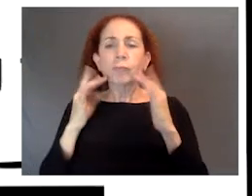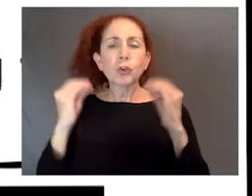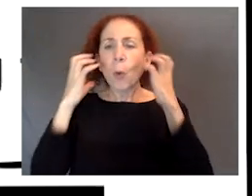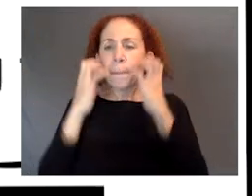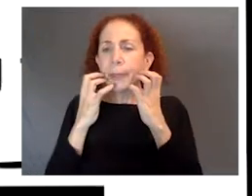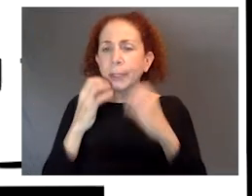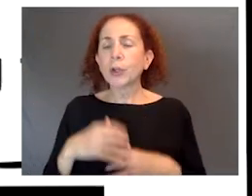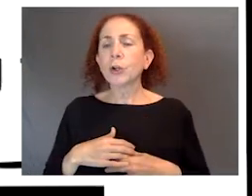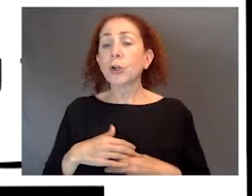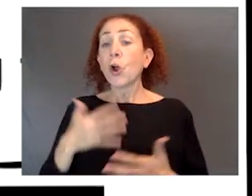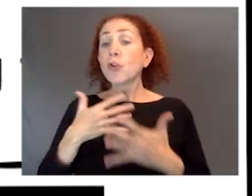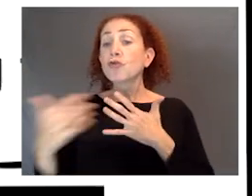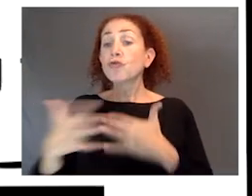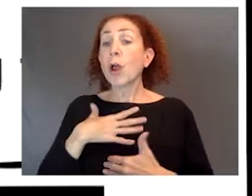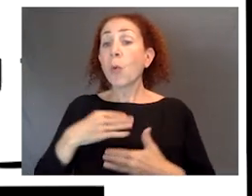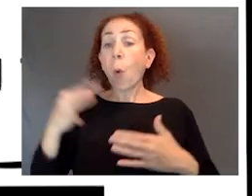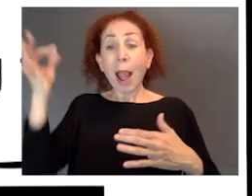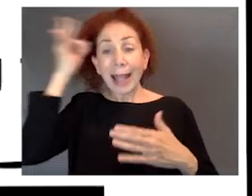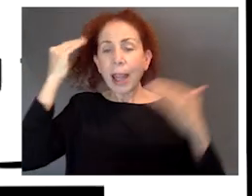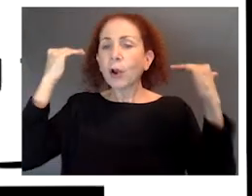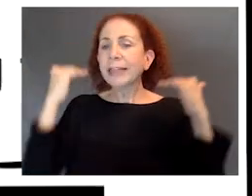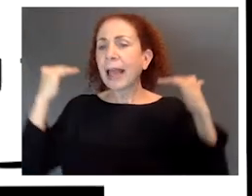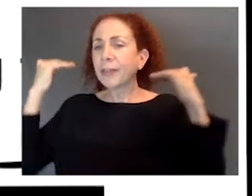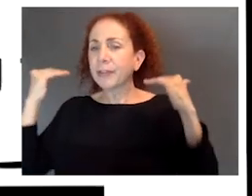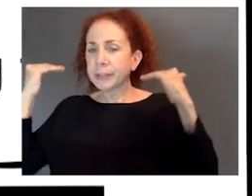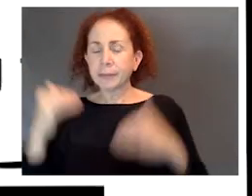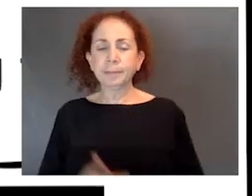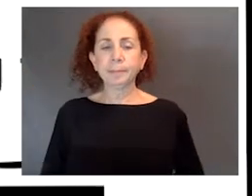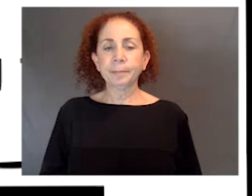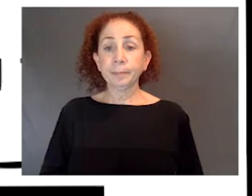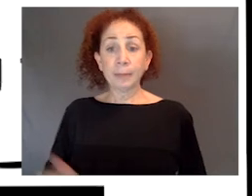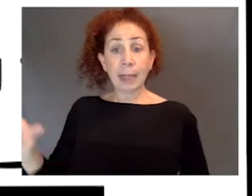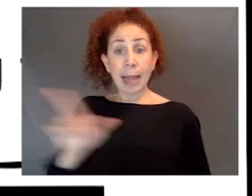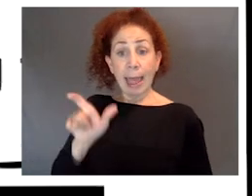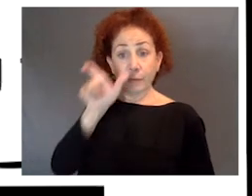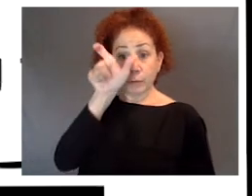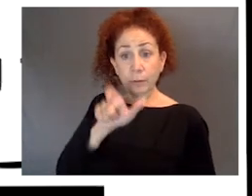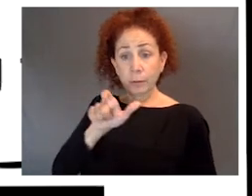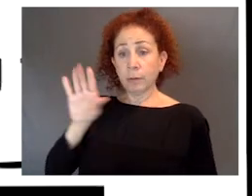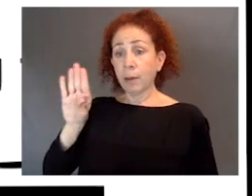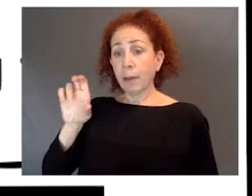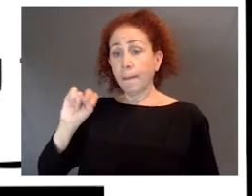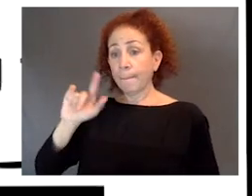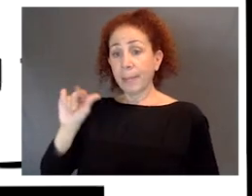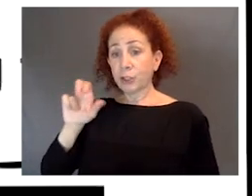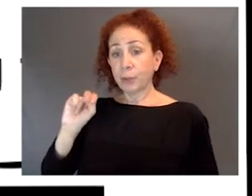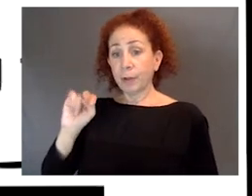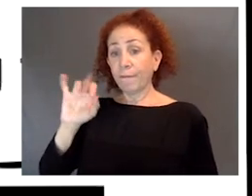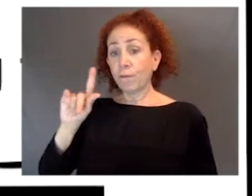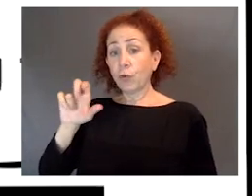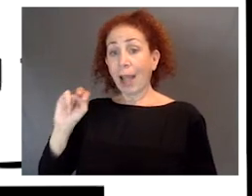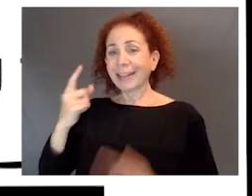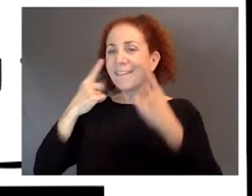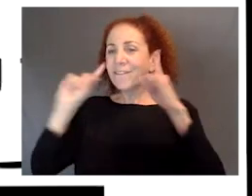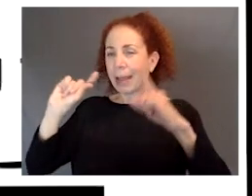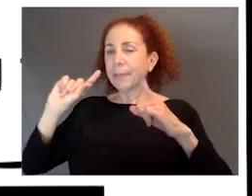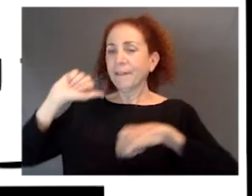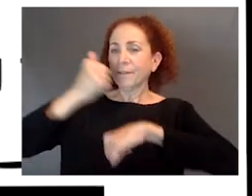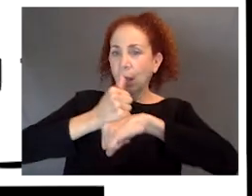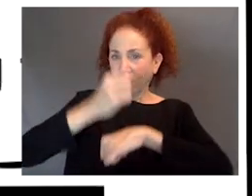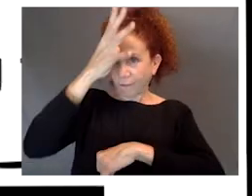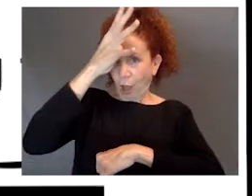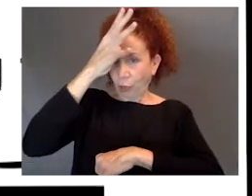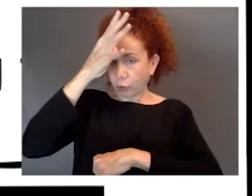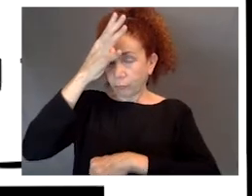faces and various lengths of gray-white hair. On the left, we have Benjamin Franklin, the famous founding father. In